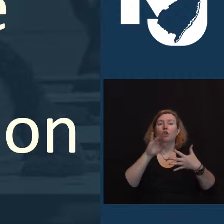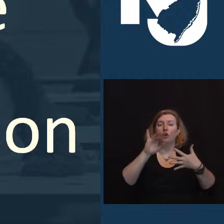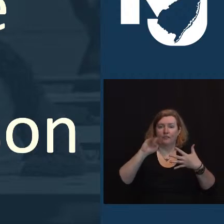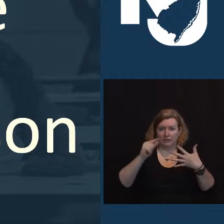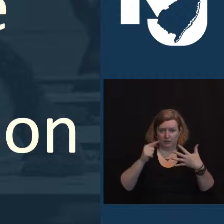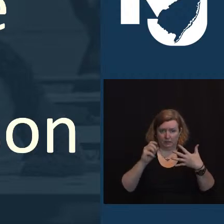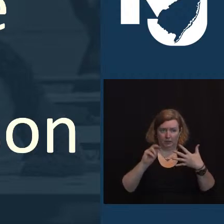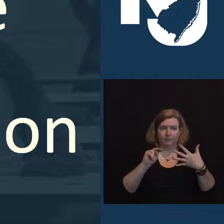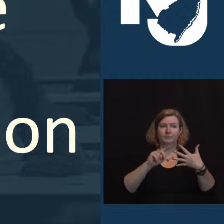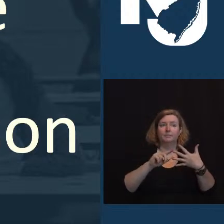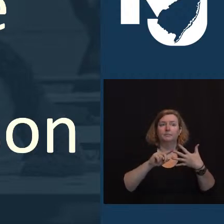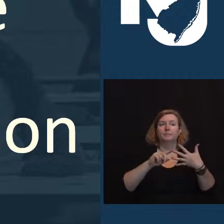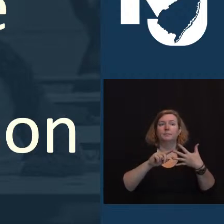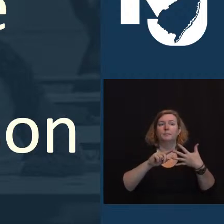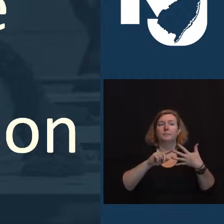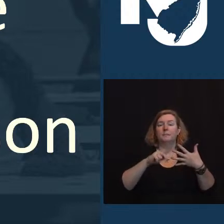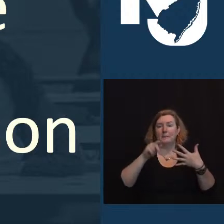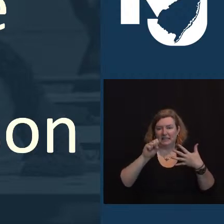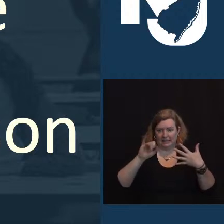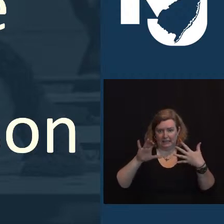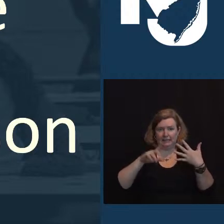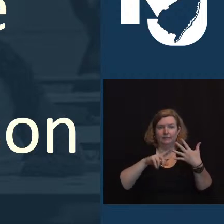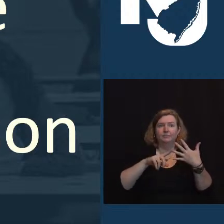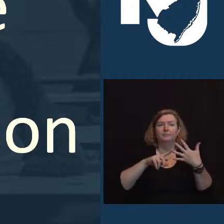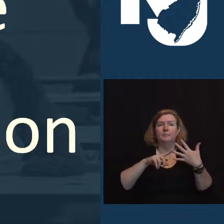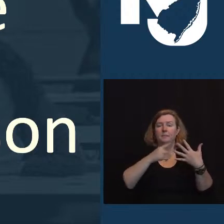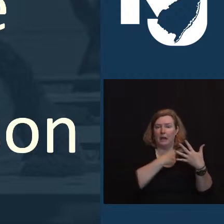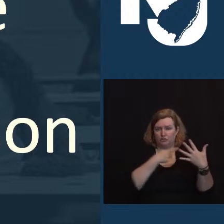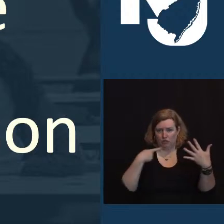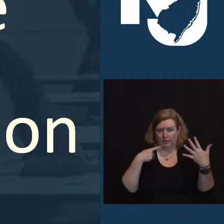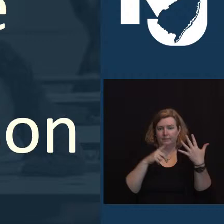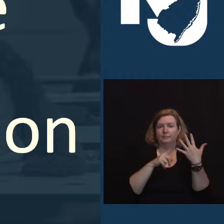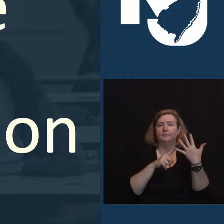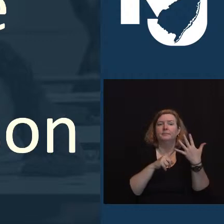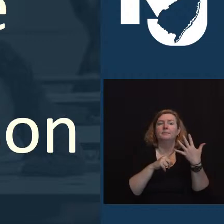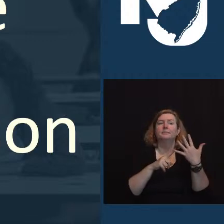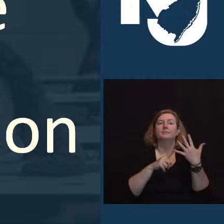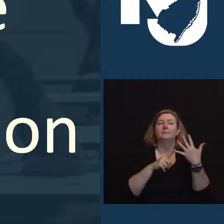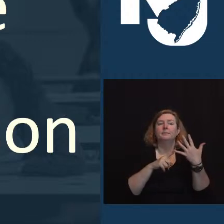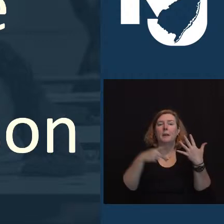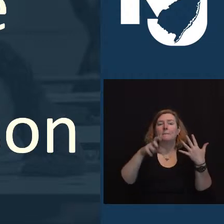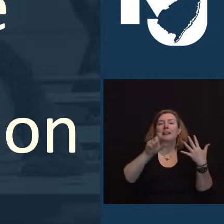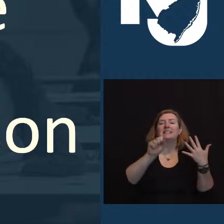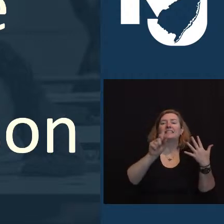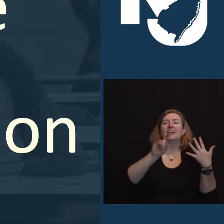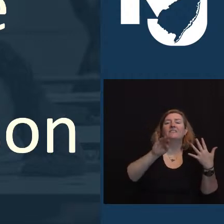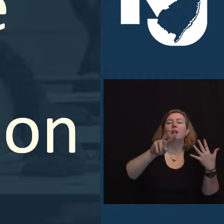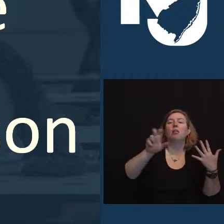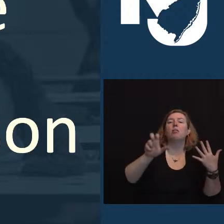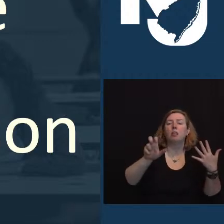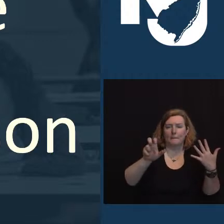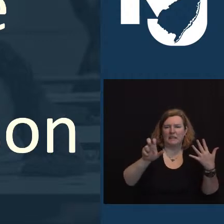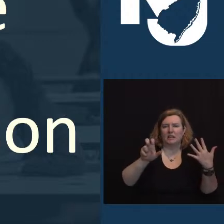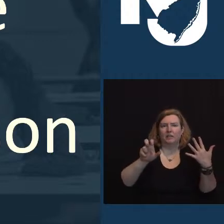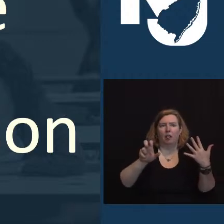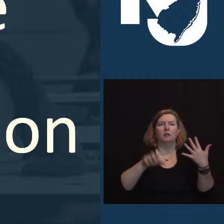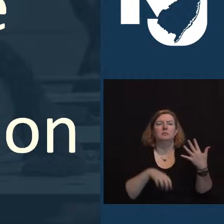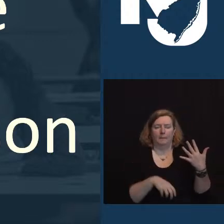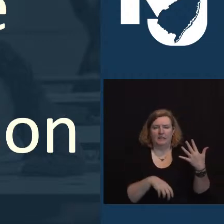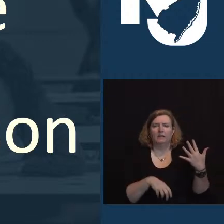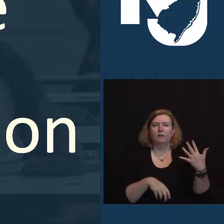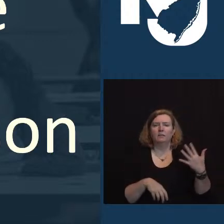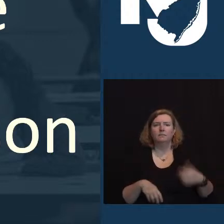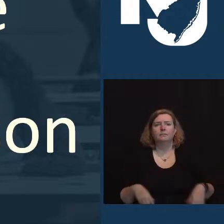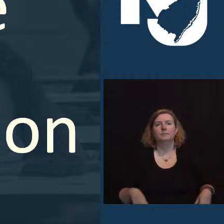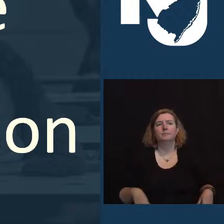Pleasantville. Hillside and Irvington have set a target date for returning to either all in-person or hybrid